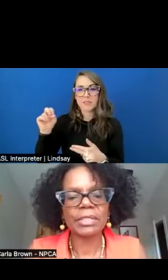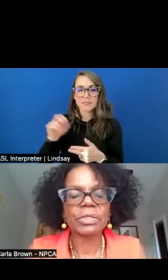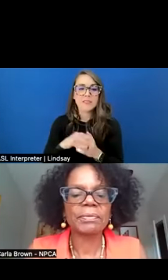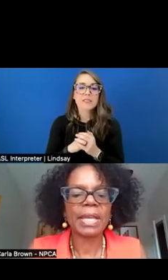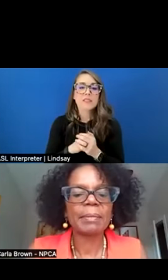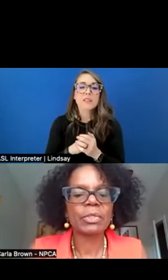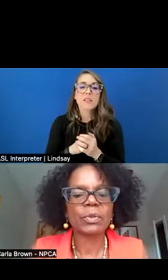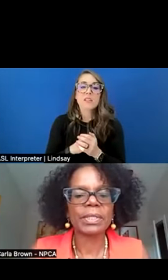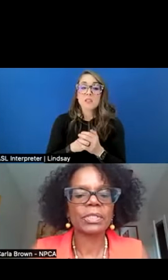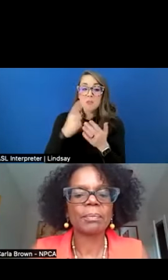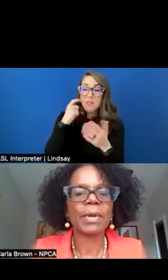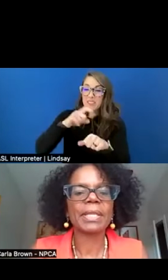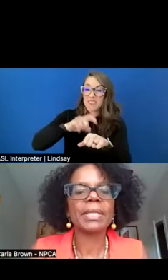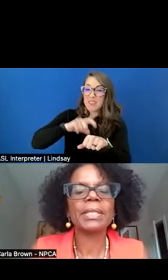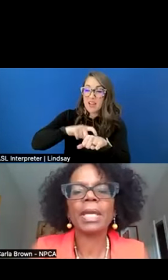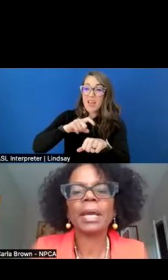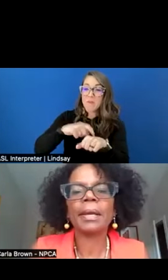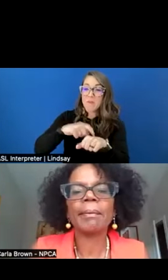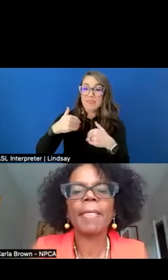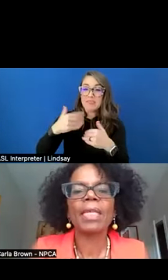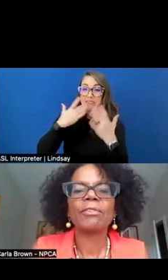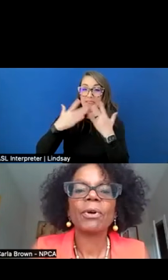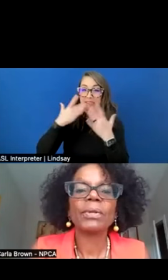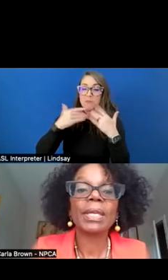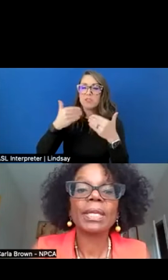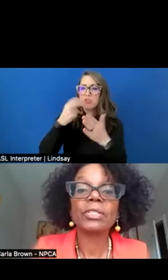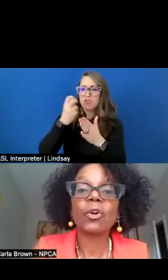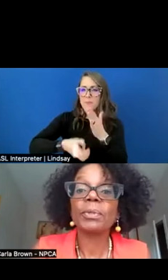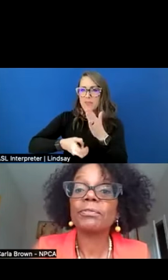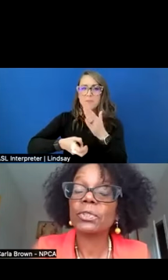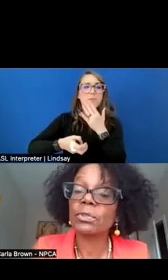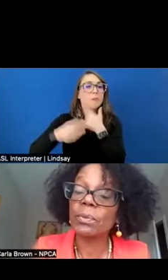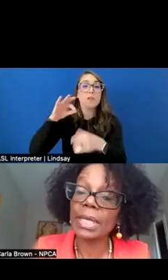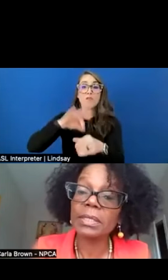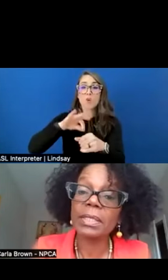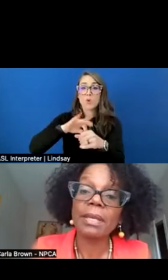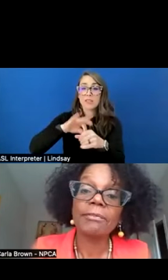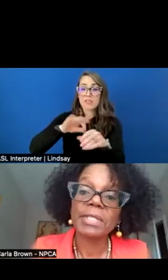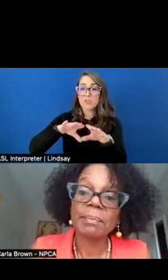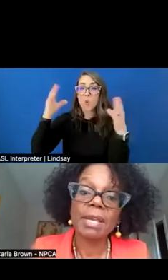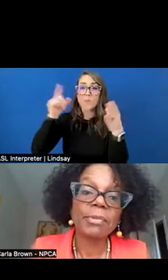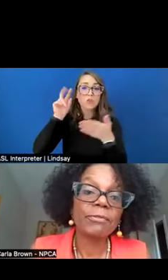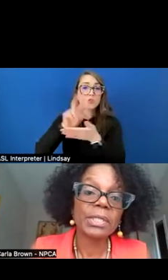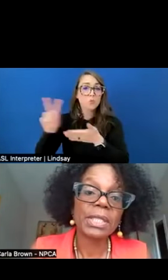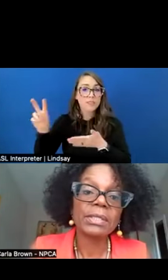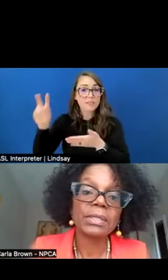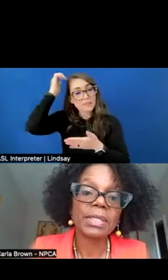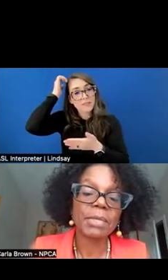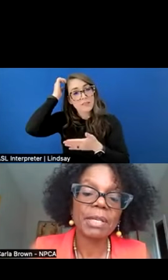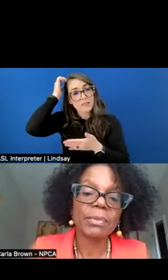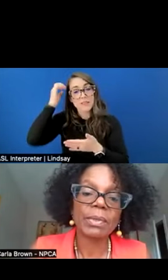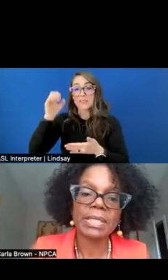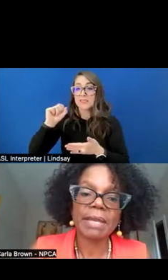In the interest of time, I'm just going to jump right in. The voting is open for 2 weeks from September 14th